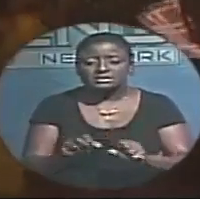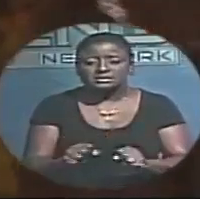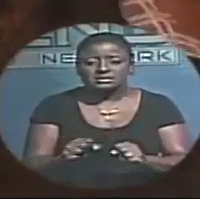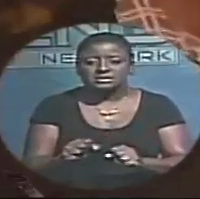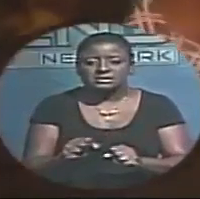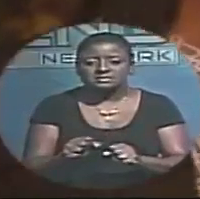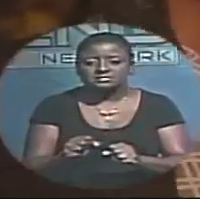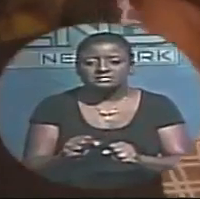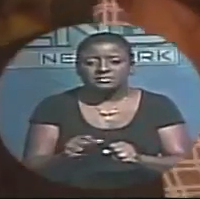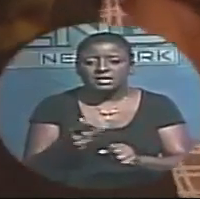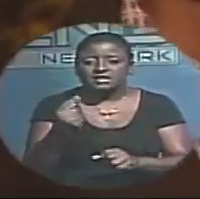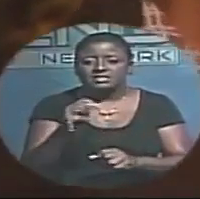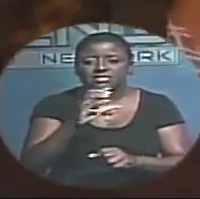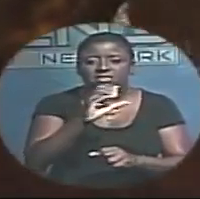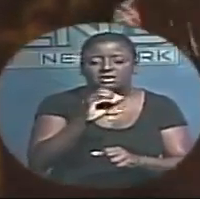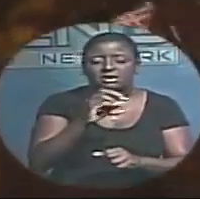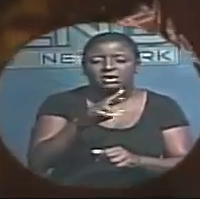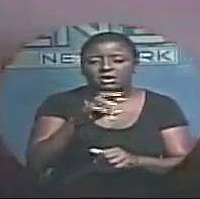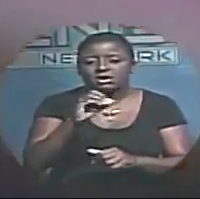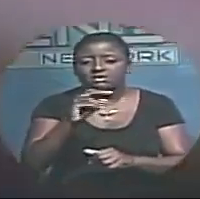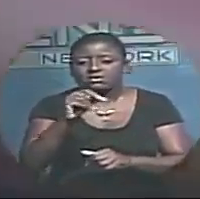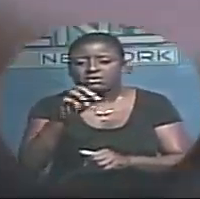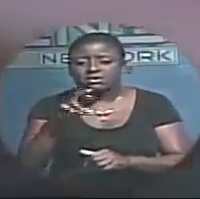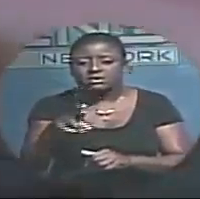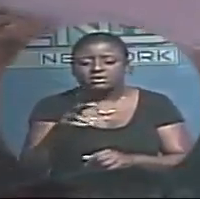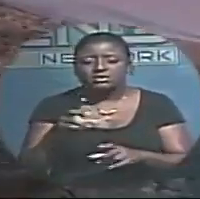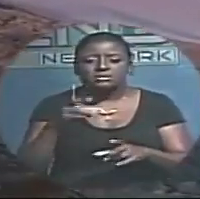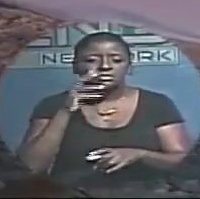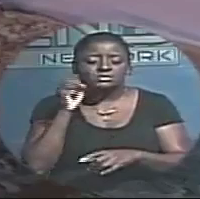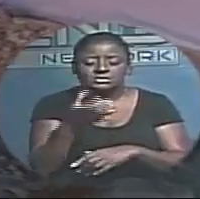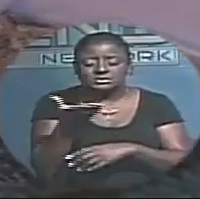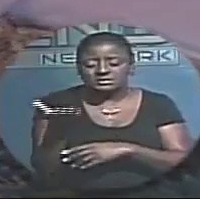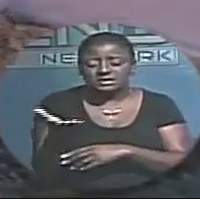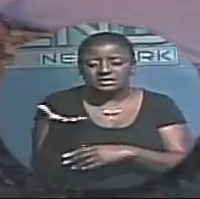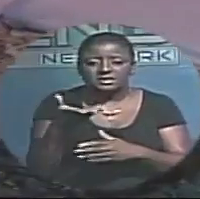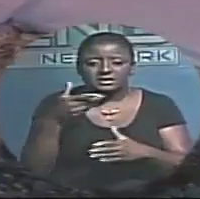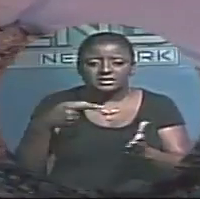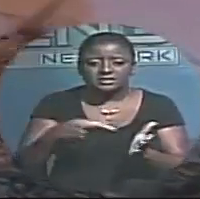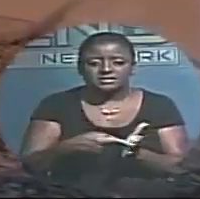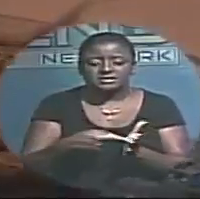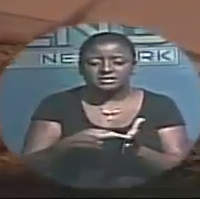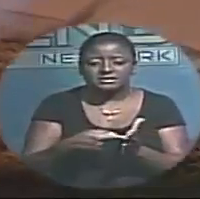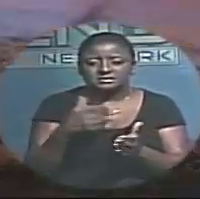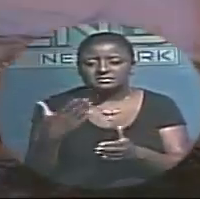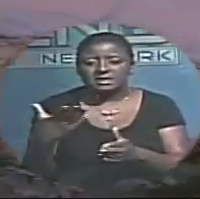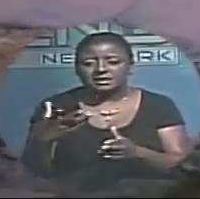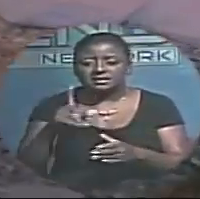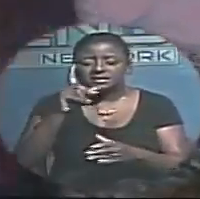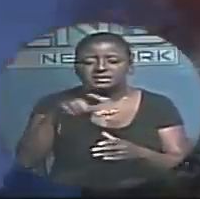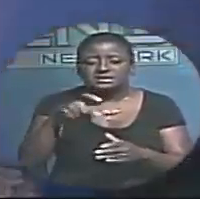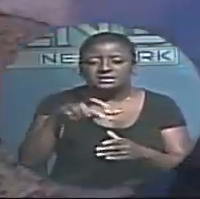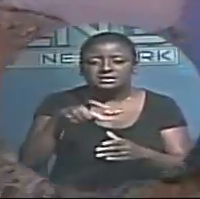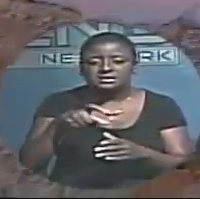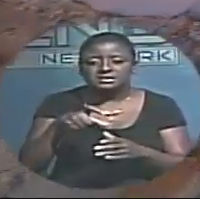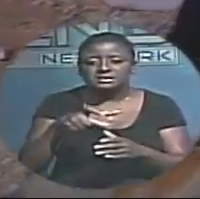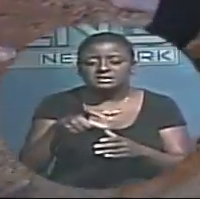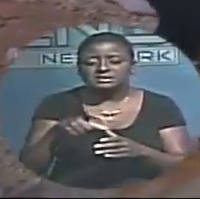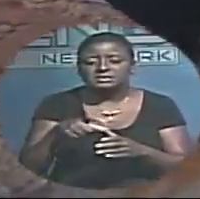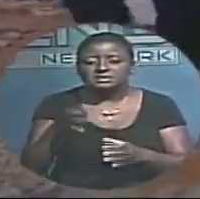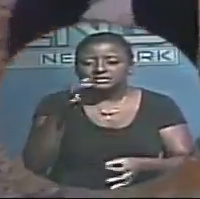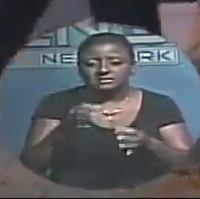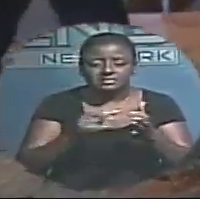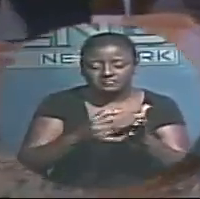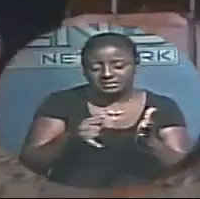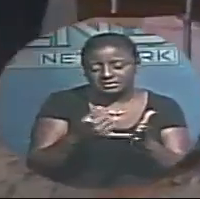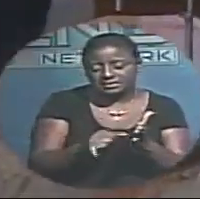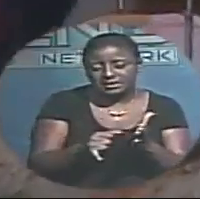Majesty's Coroner Linda Virgil was on the scene, particularly as this matter will call for an inquest. Cameraman Valentino Benier was able to obtain close-up footage